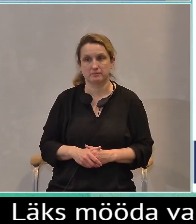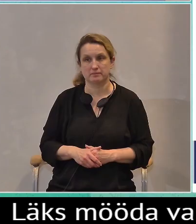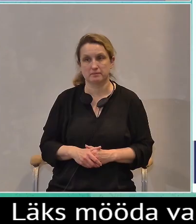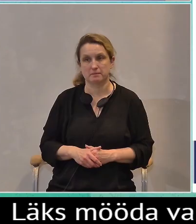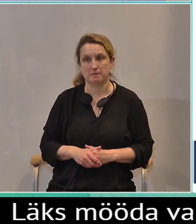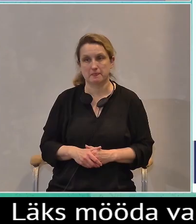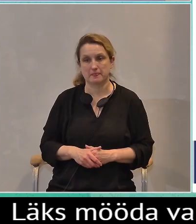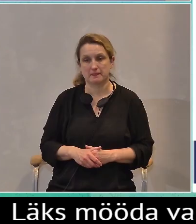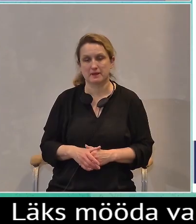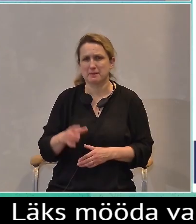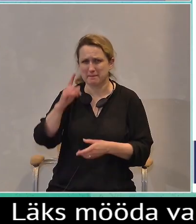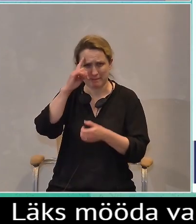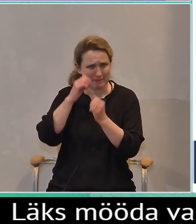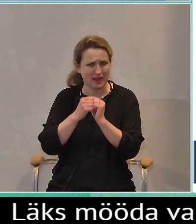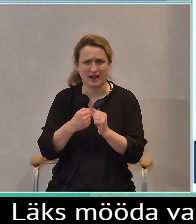debut.